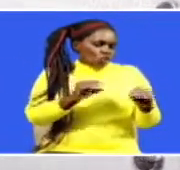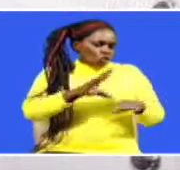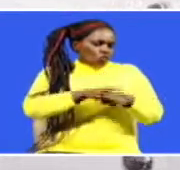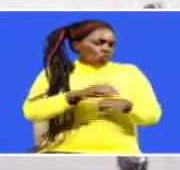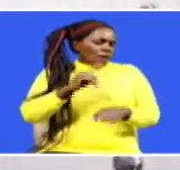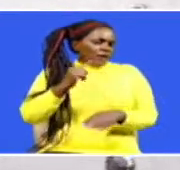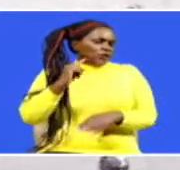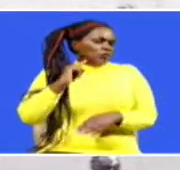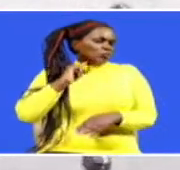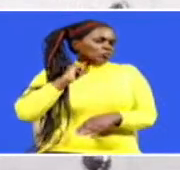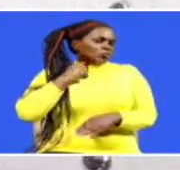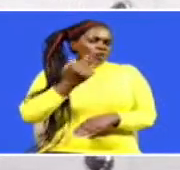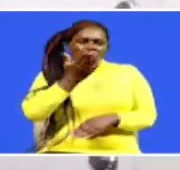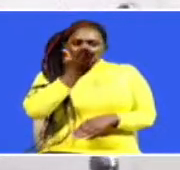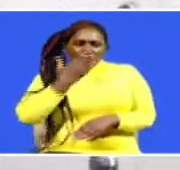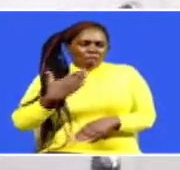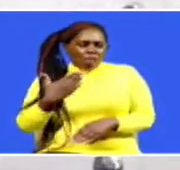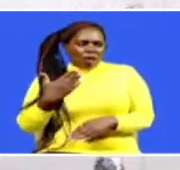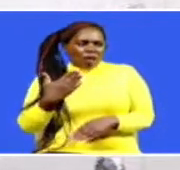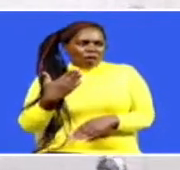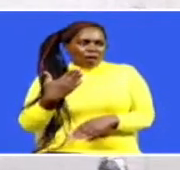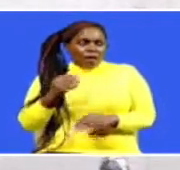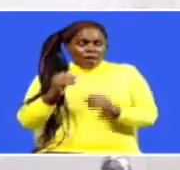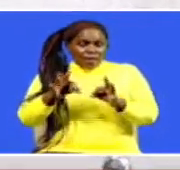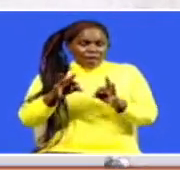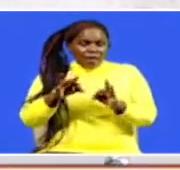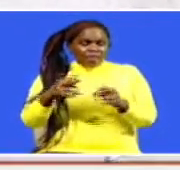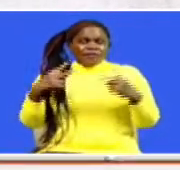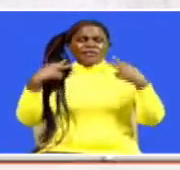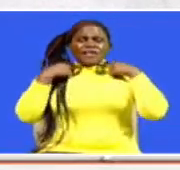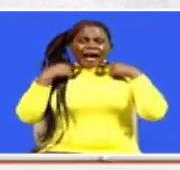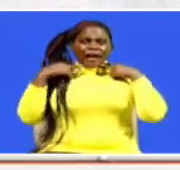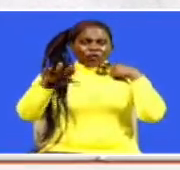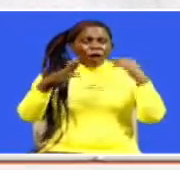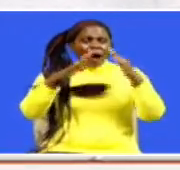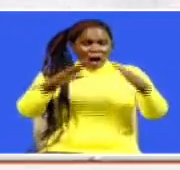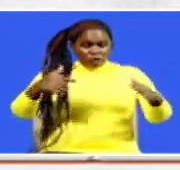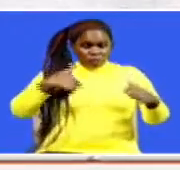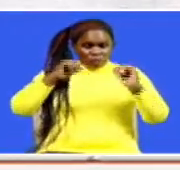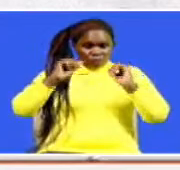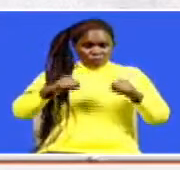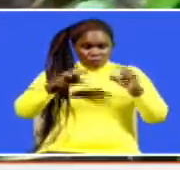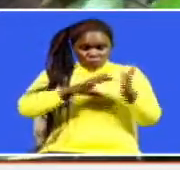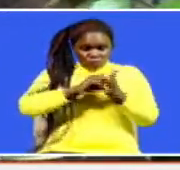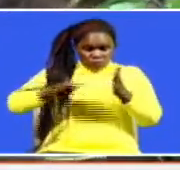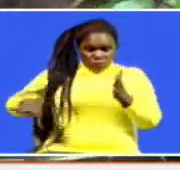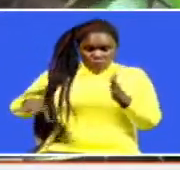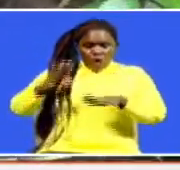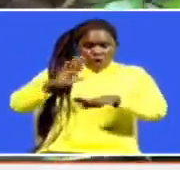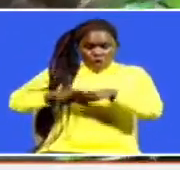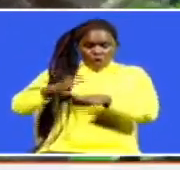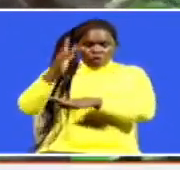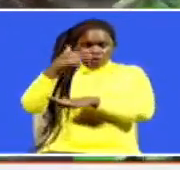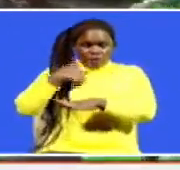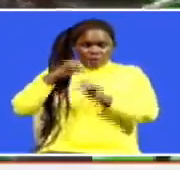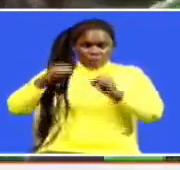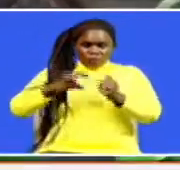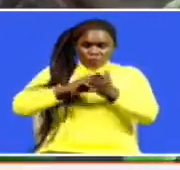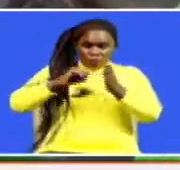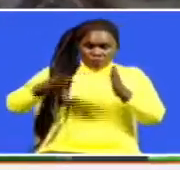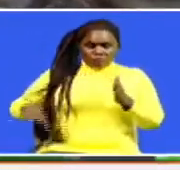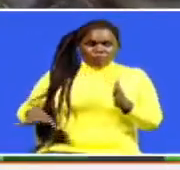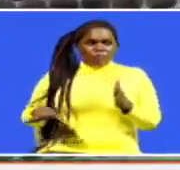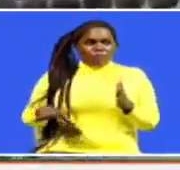kwa mizinga, kama nyuki wamekatalia kwa nyumba yako, bado naweza toa, kama wamekatalia kwa mti, naweza toa, ni